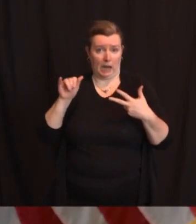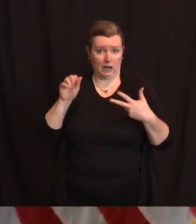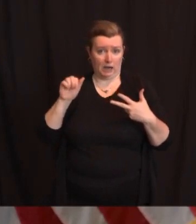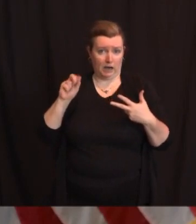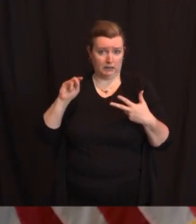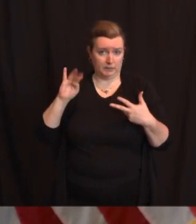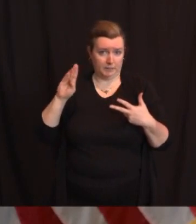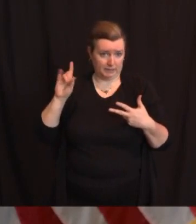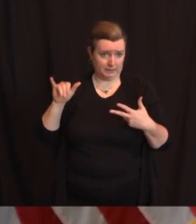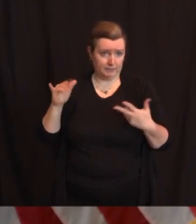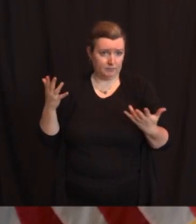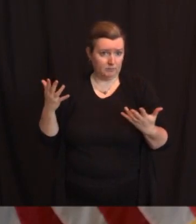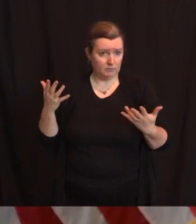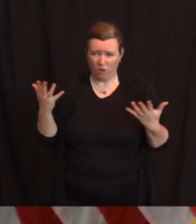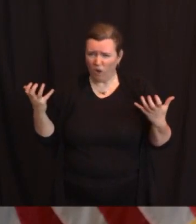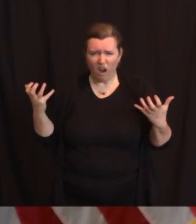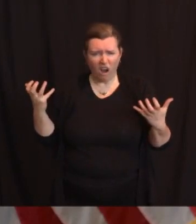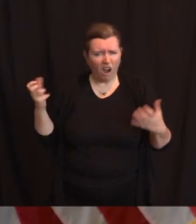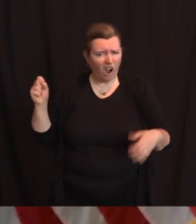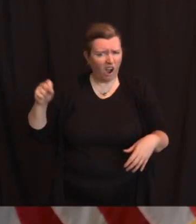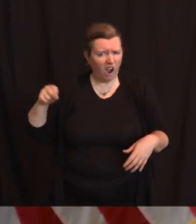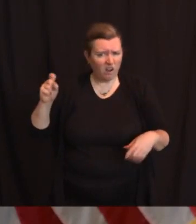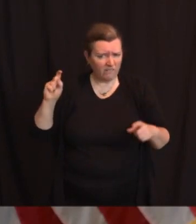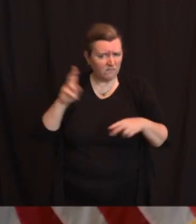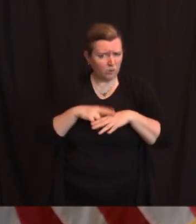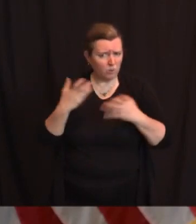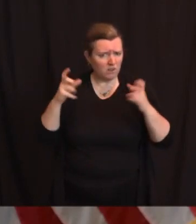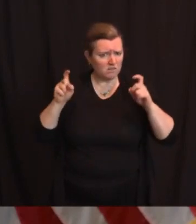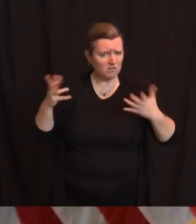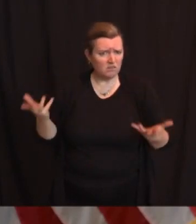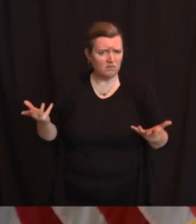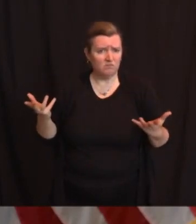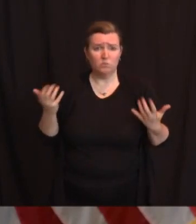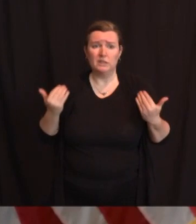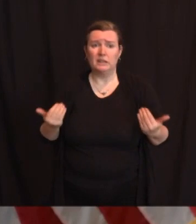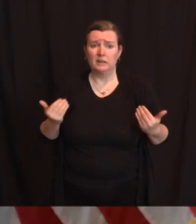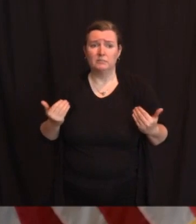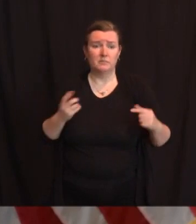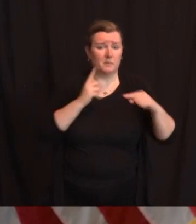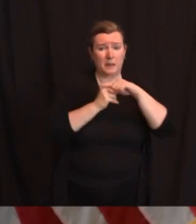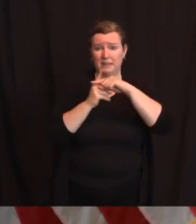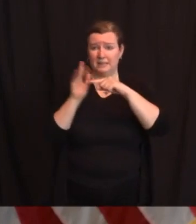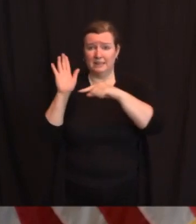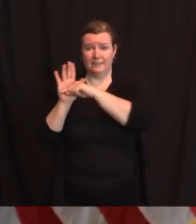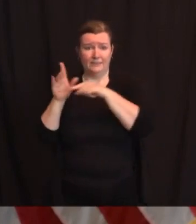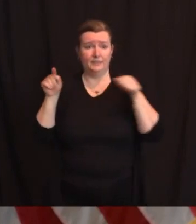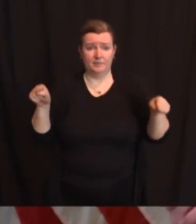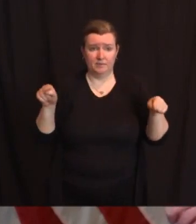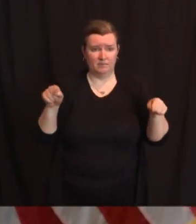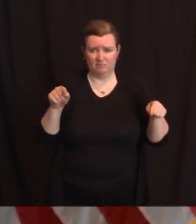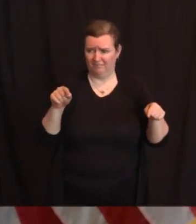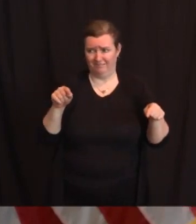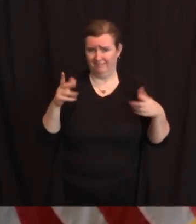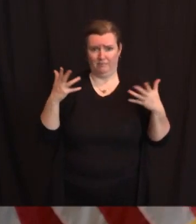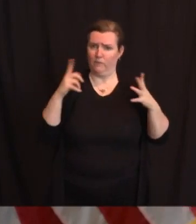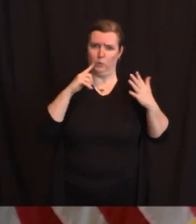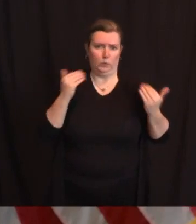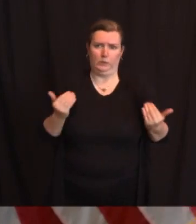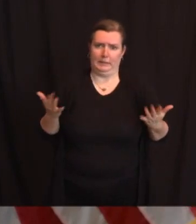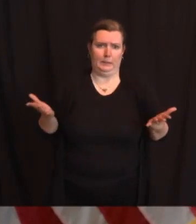or negative right now, it's right now. The allure of the antibody is it's got